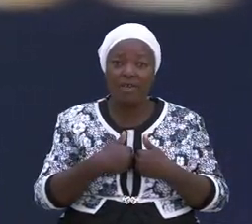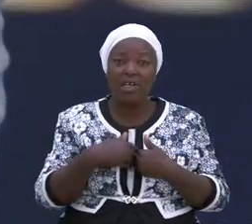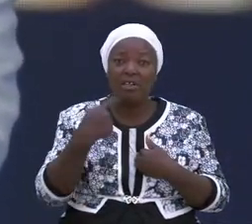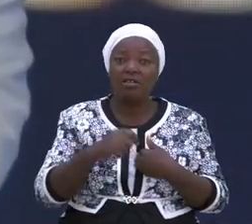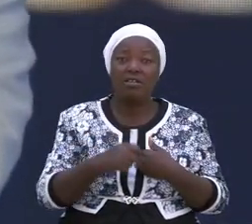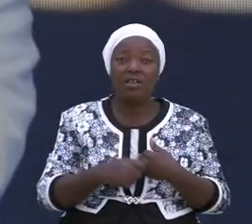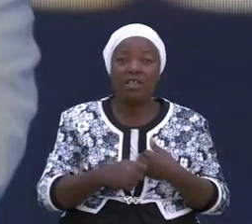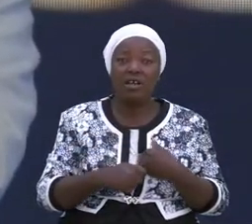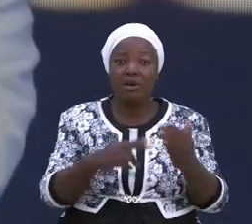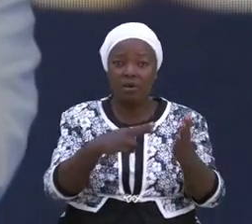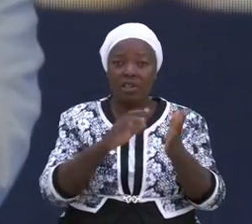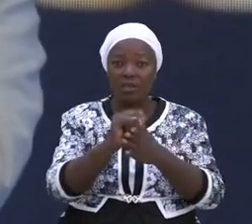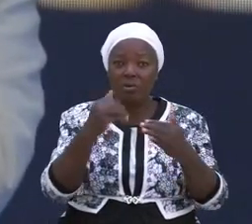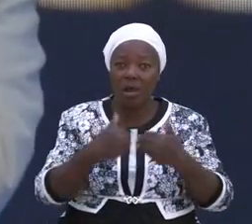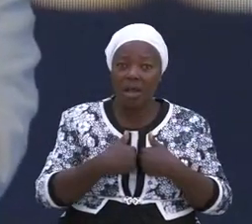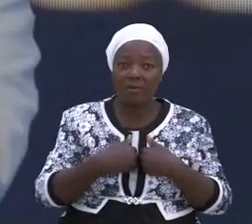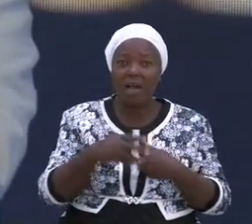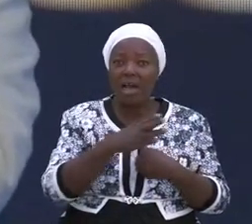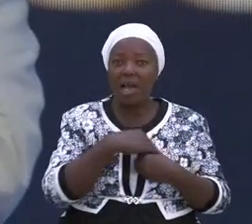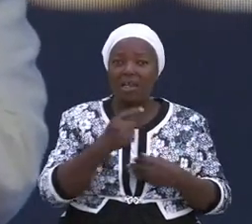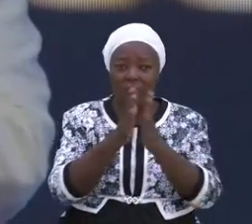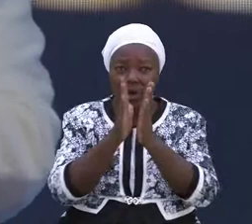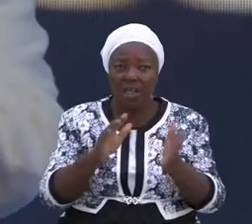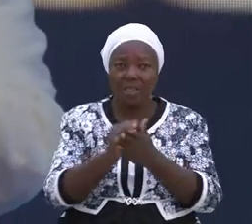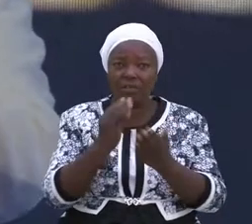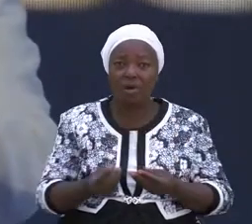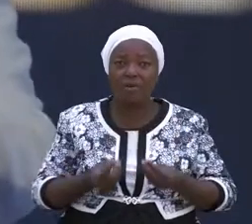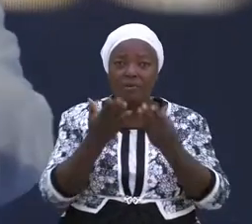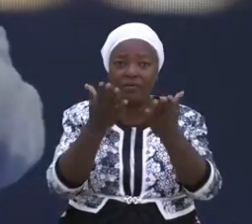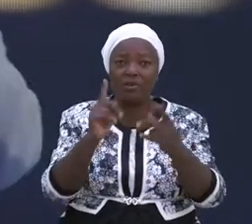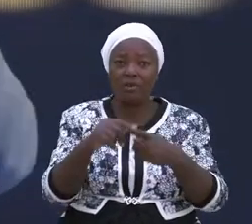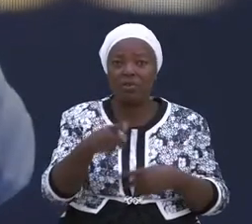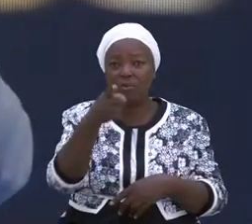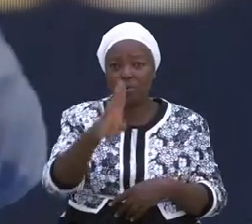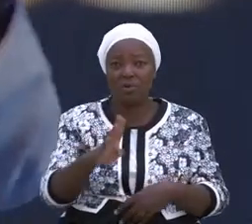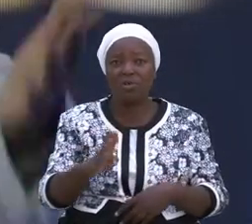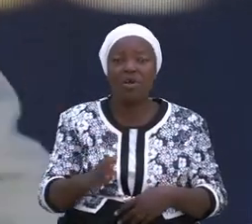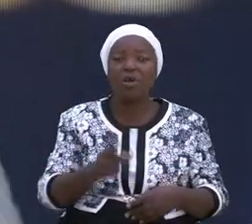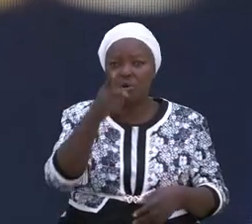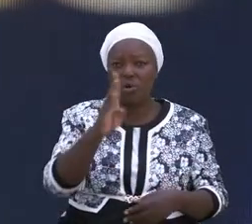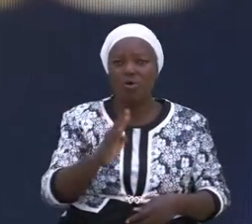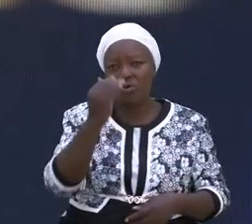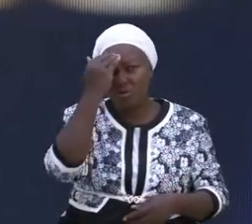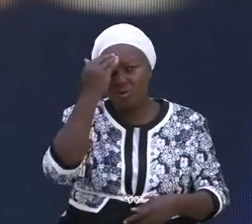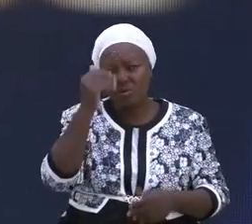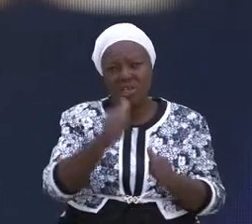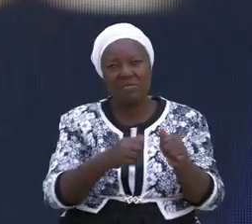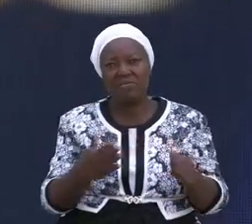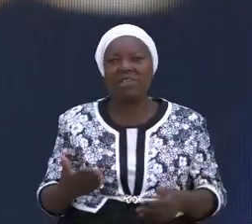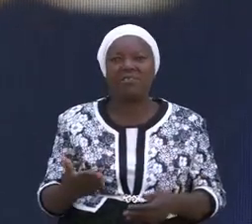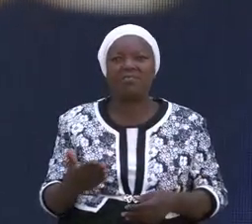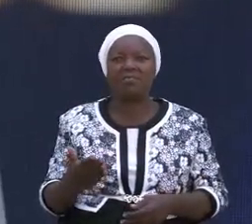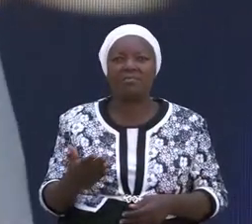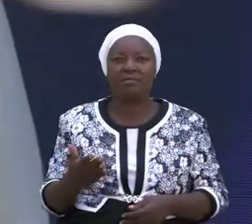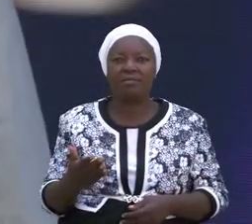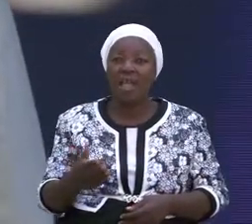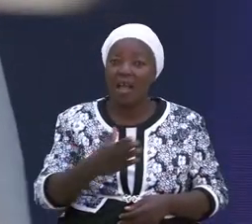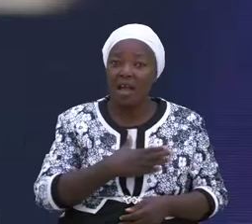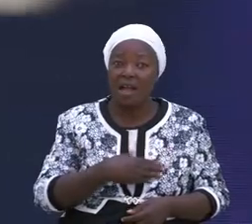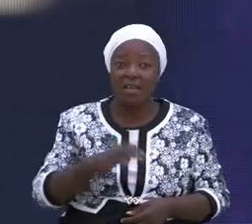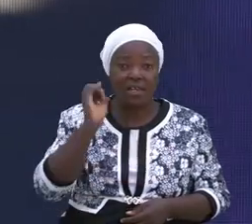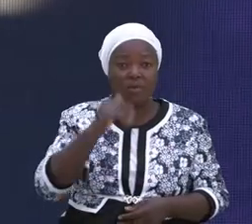you have, and the prayer you are offering to God, God knows everything already. And he will meet